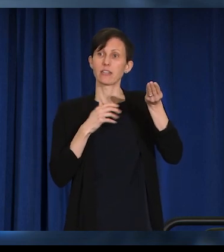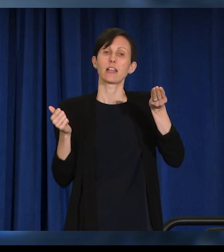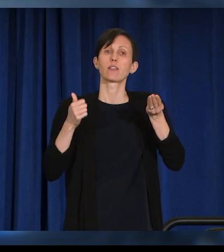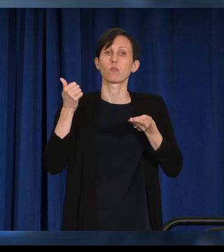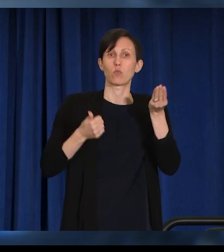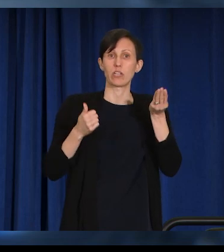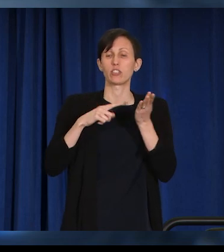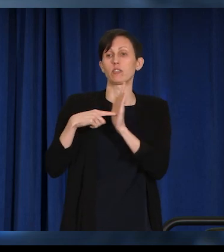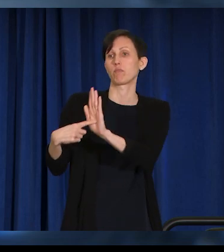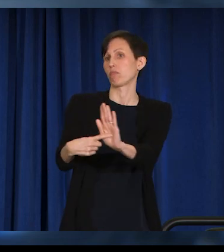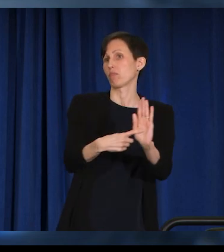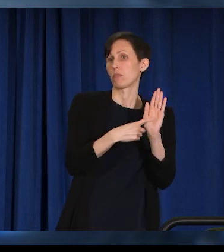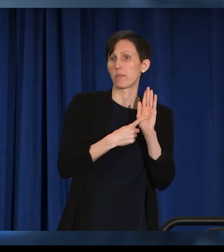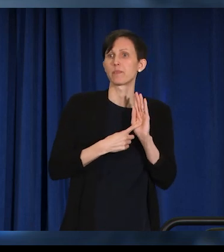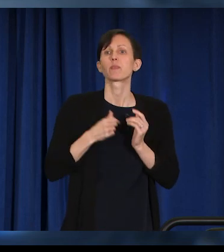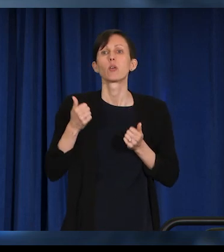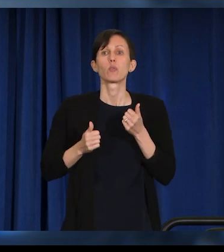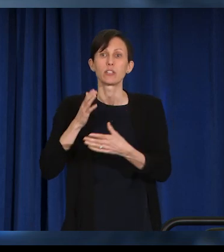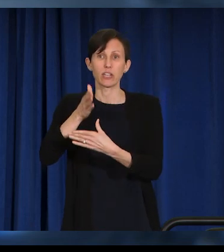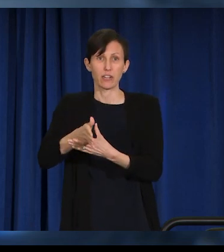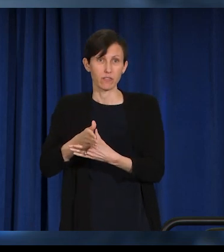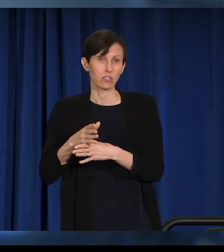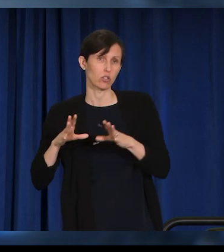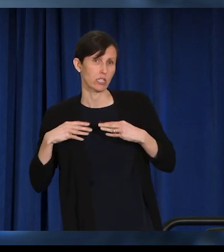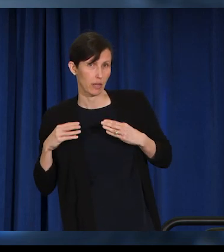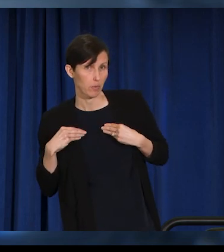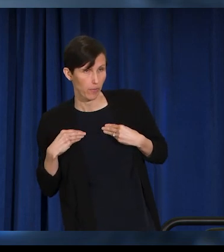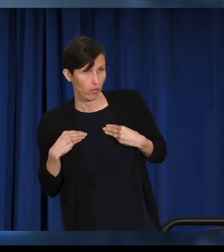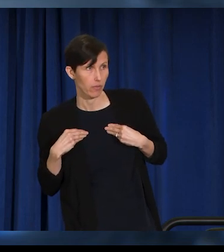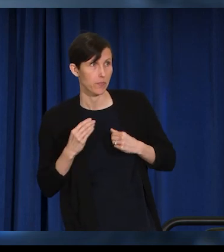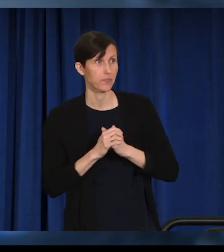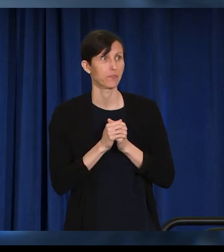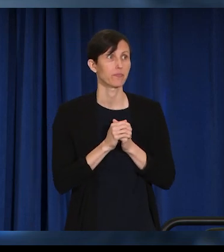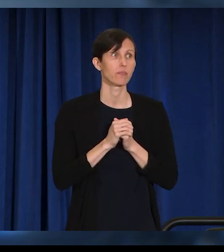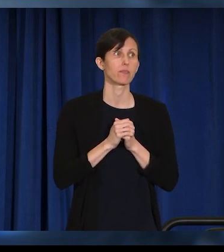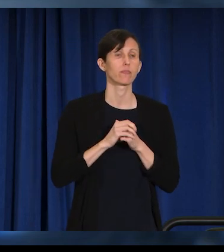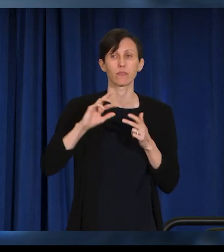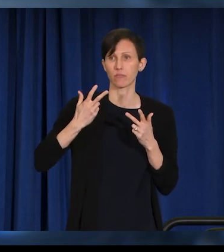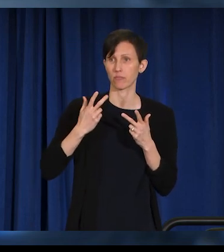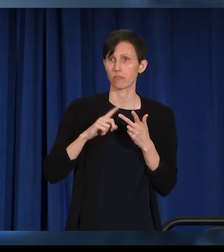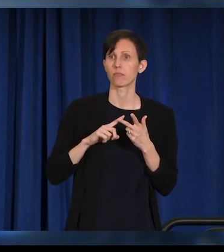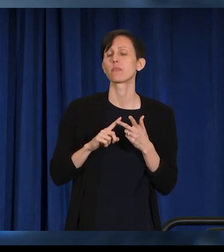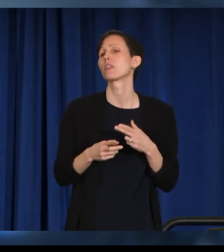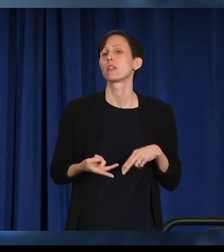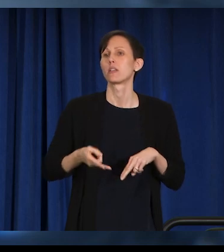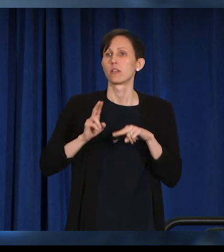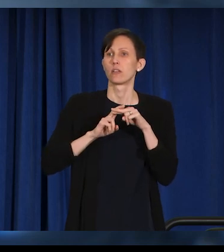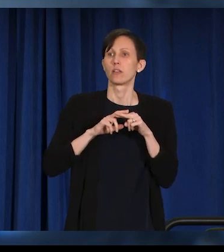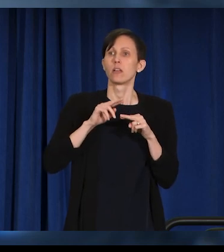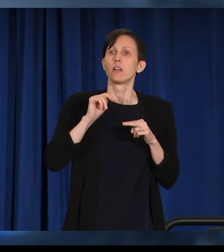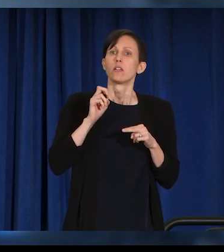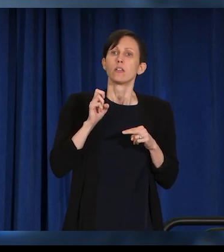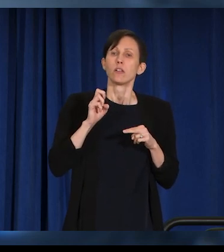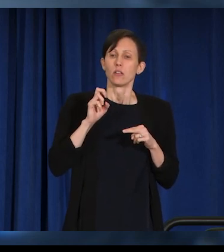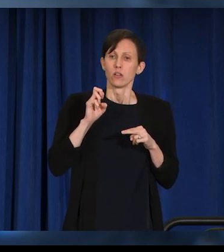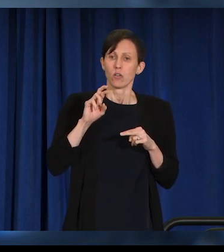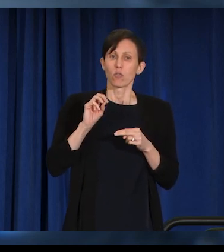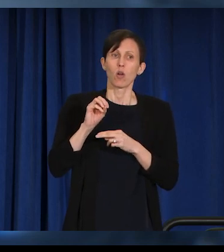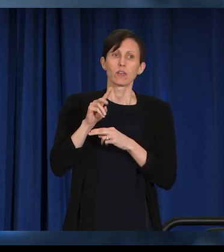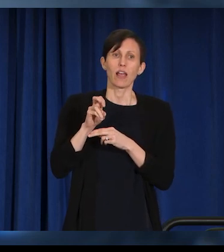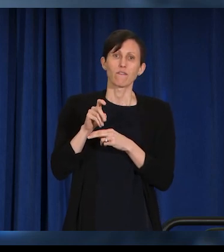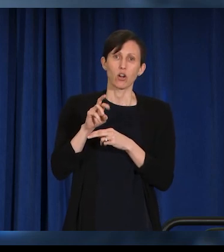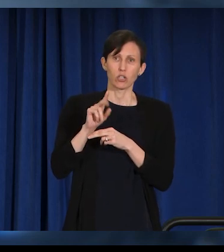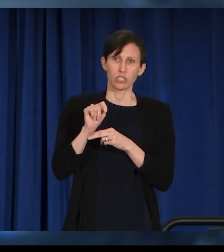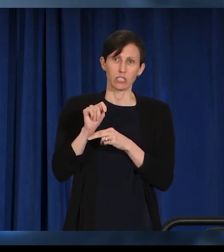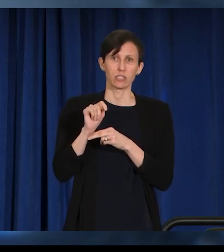and which interventions have been deemed acceptable over time. Third, increases in neurodivergent diagnoses are likely